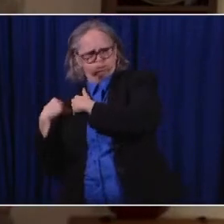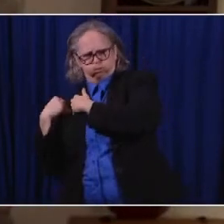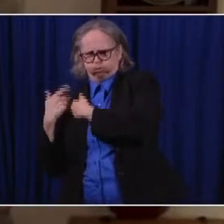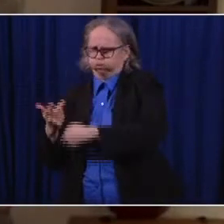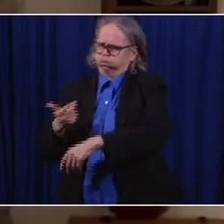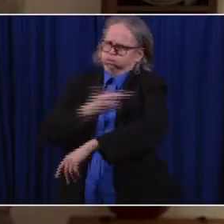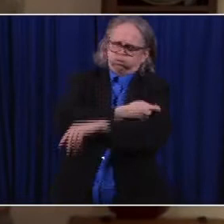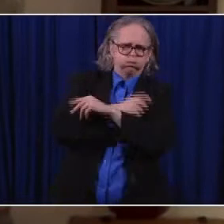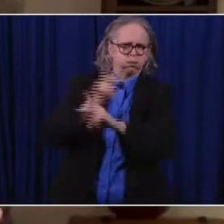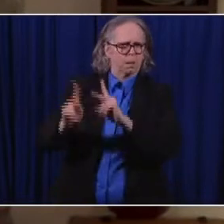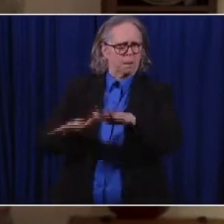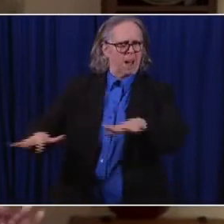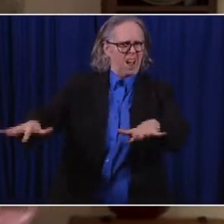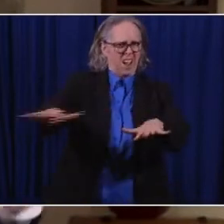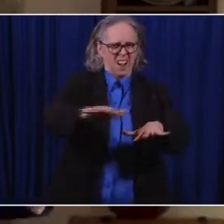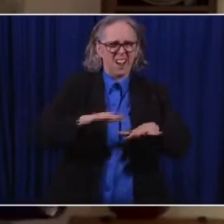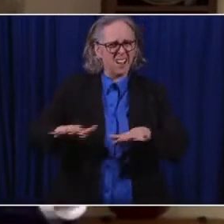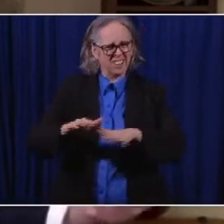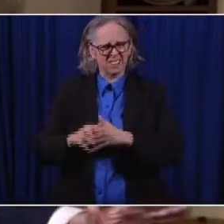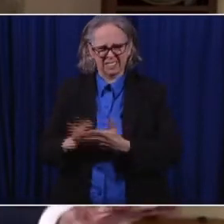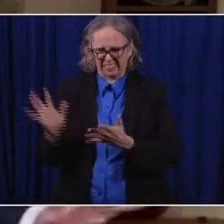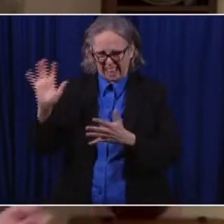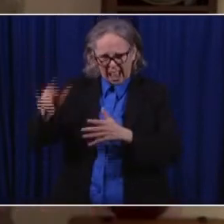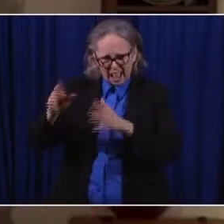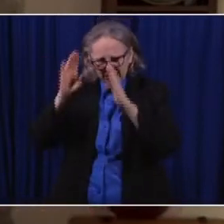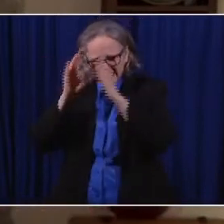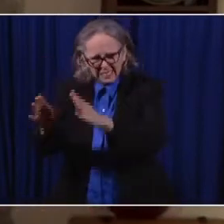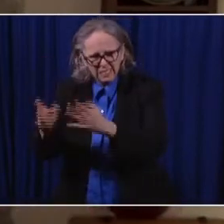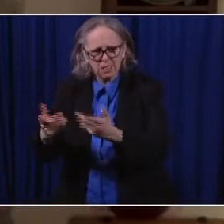the vaccination directly, sometimes handing that off